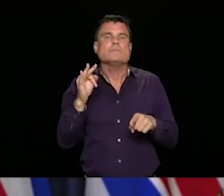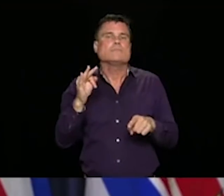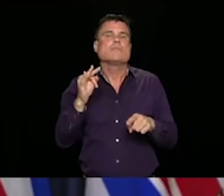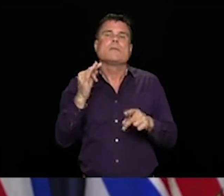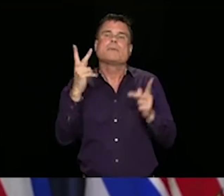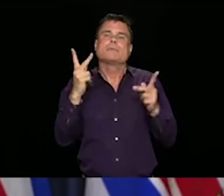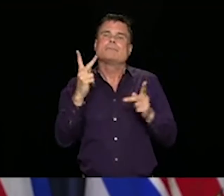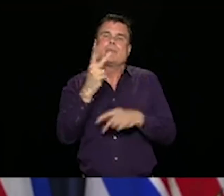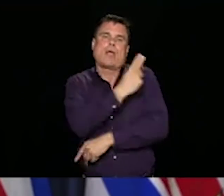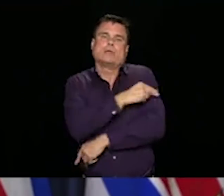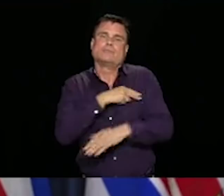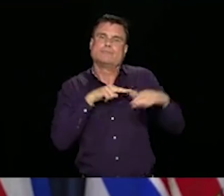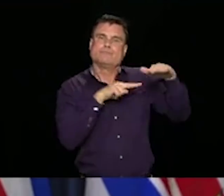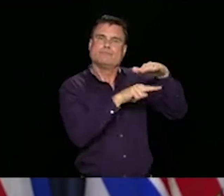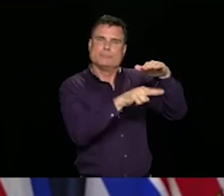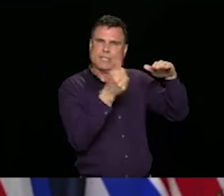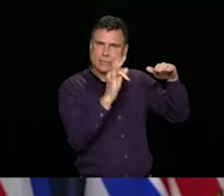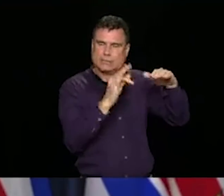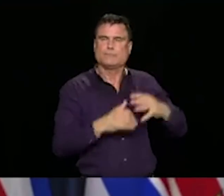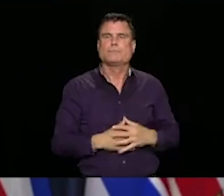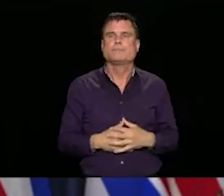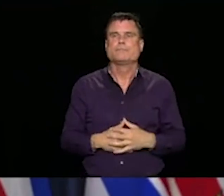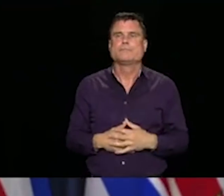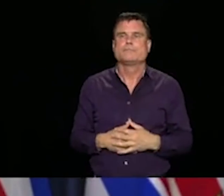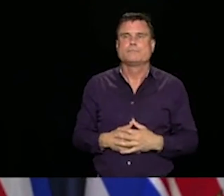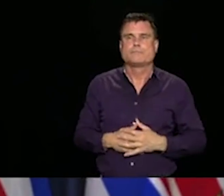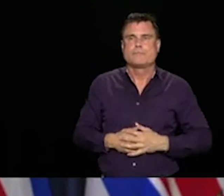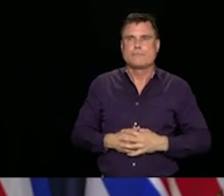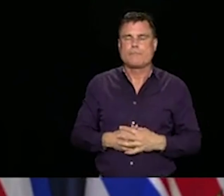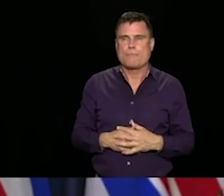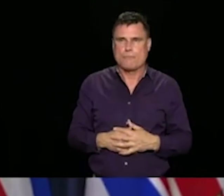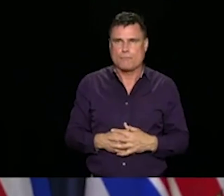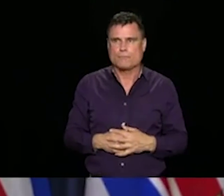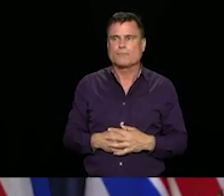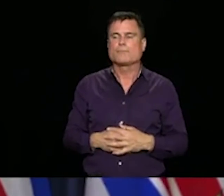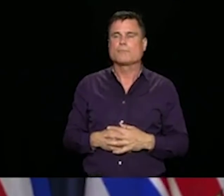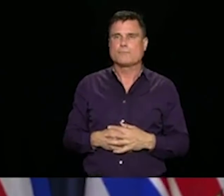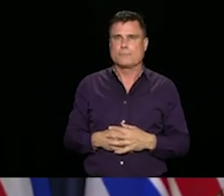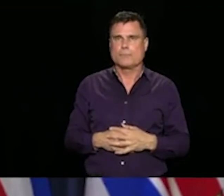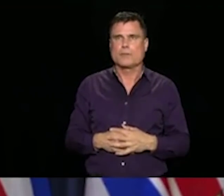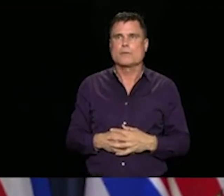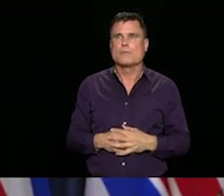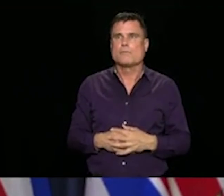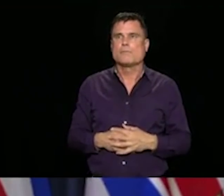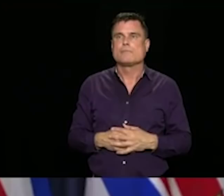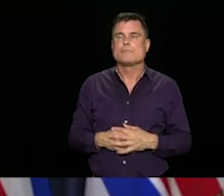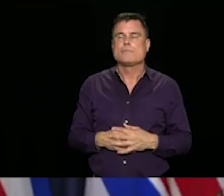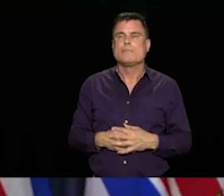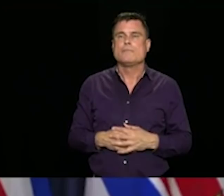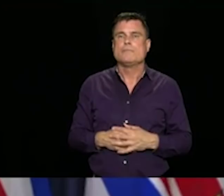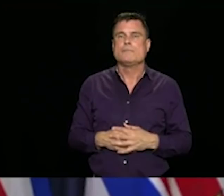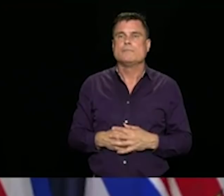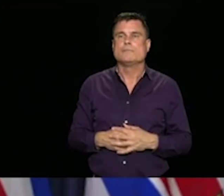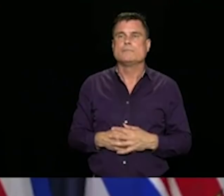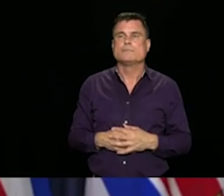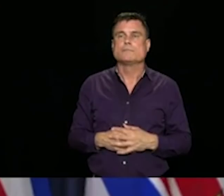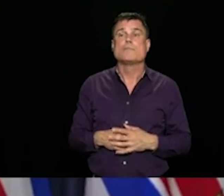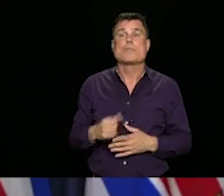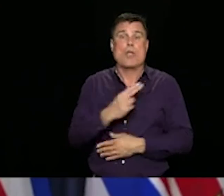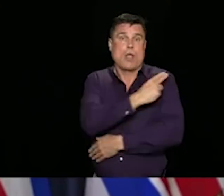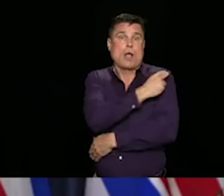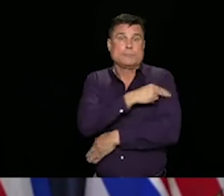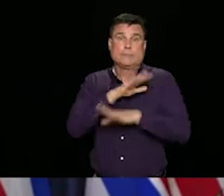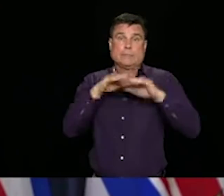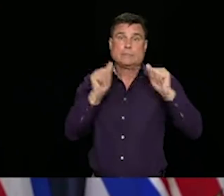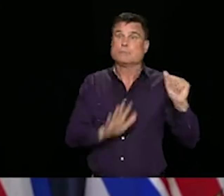of emergency room visits, something we've briefed on, provided briefing on consistently over the last number of weeks,